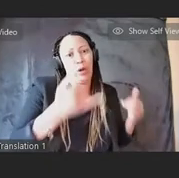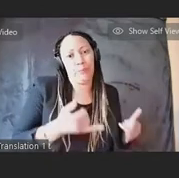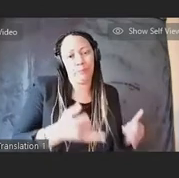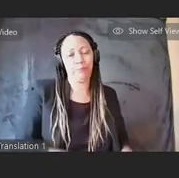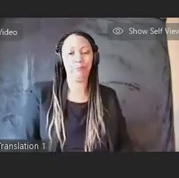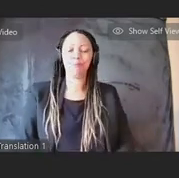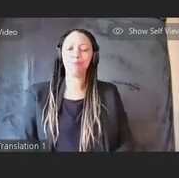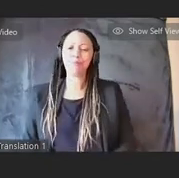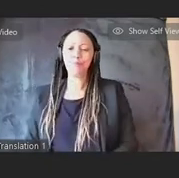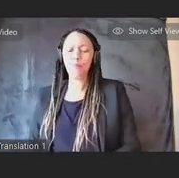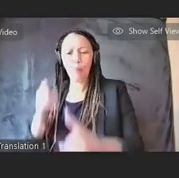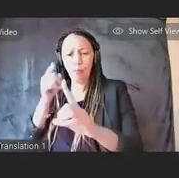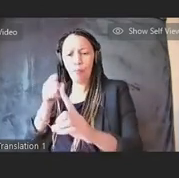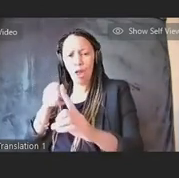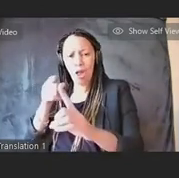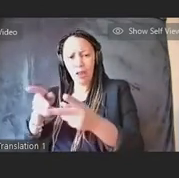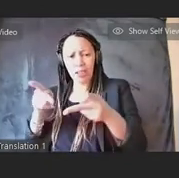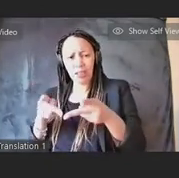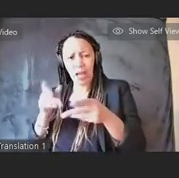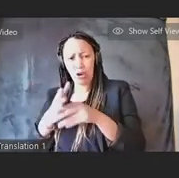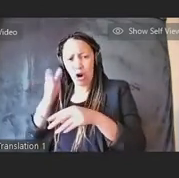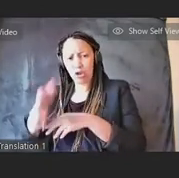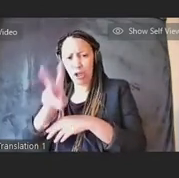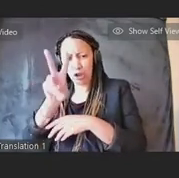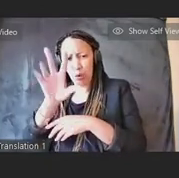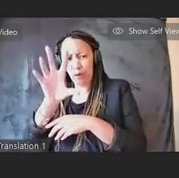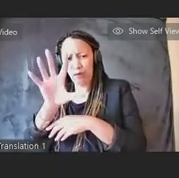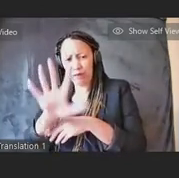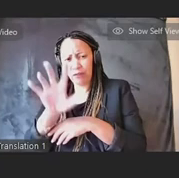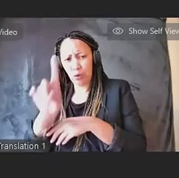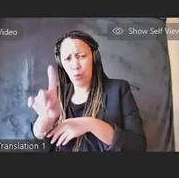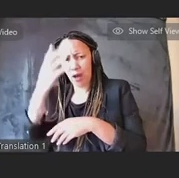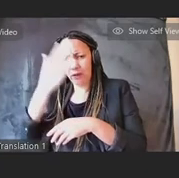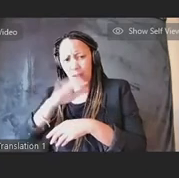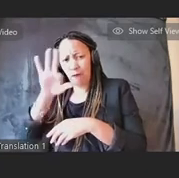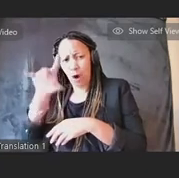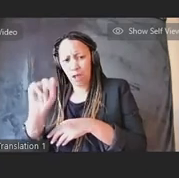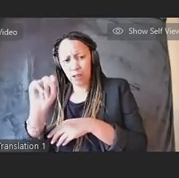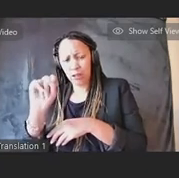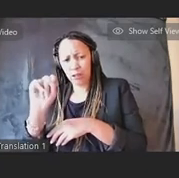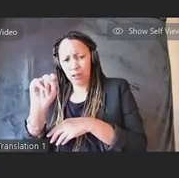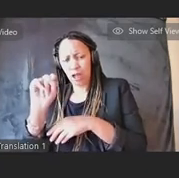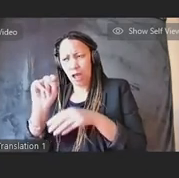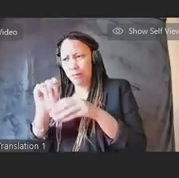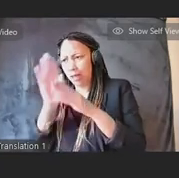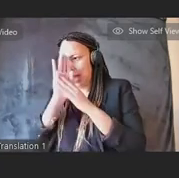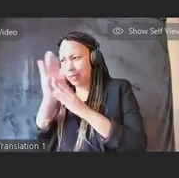Referring to the site across the street, do you mean 251 front? I mean diagonally across the